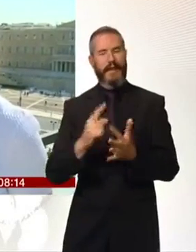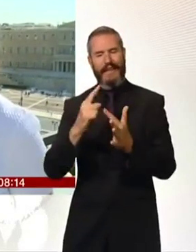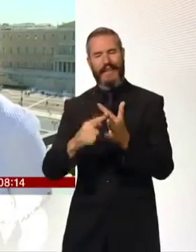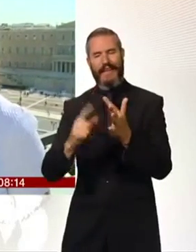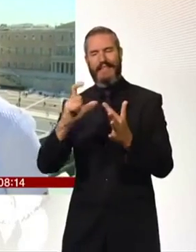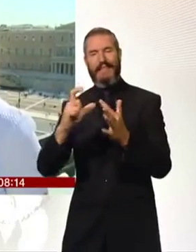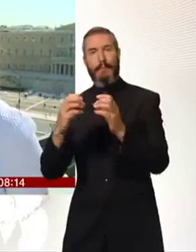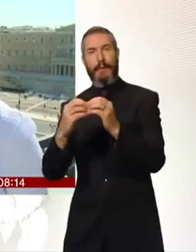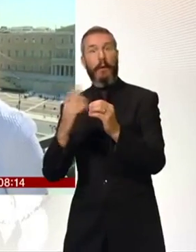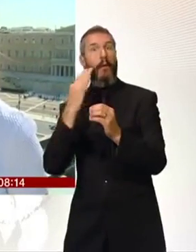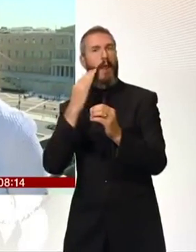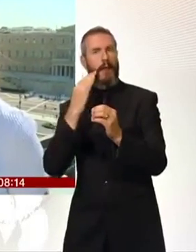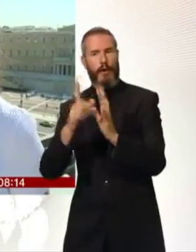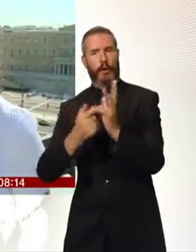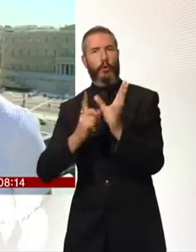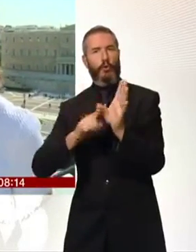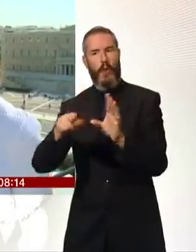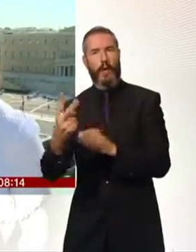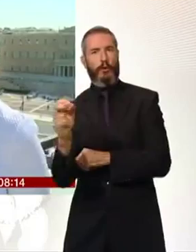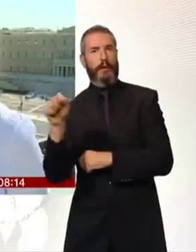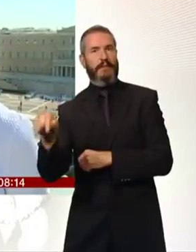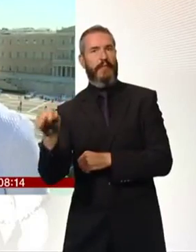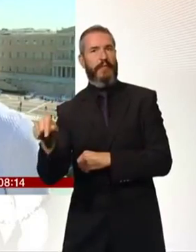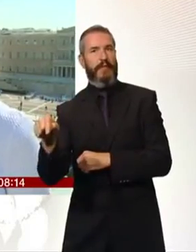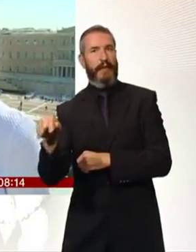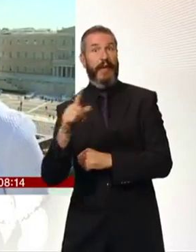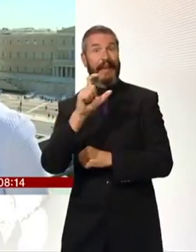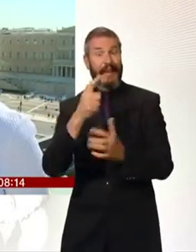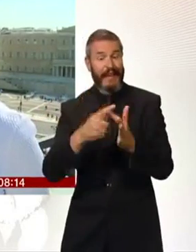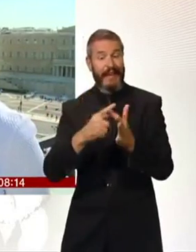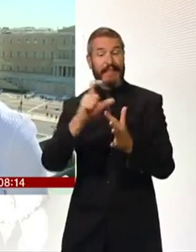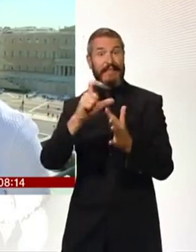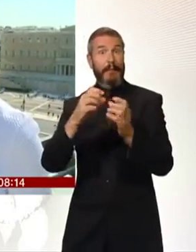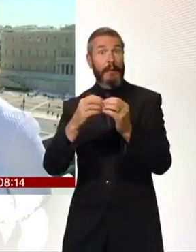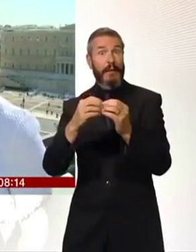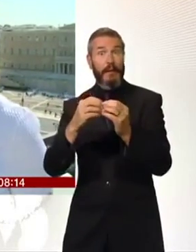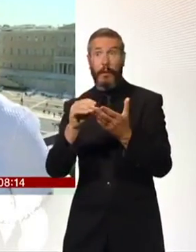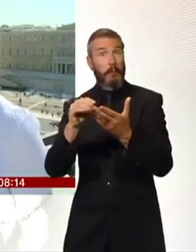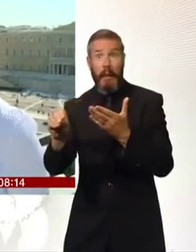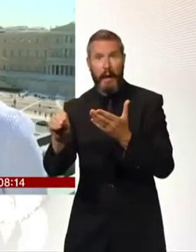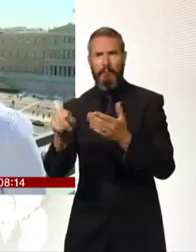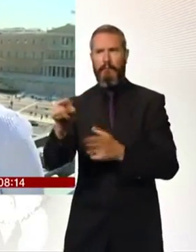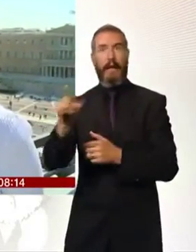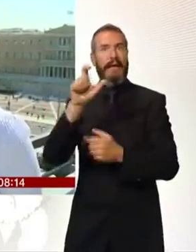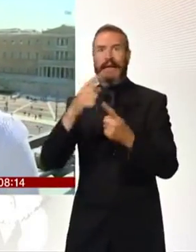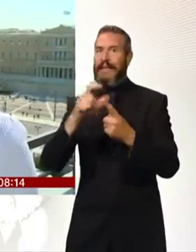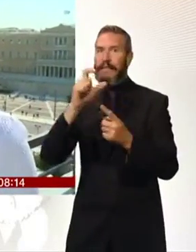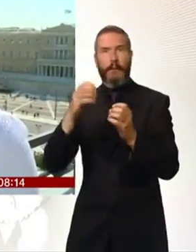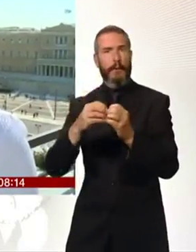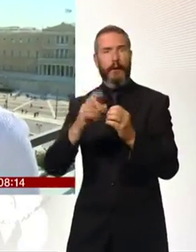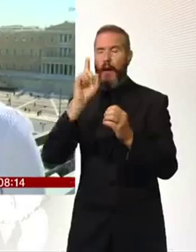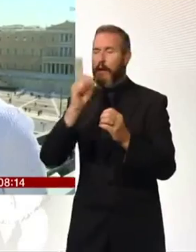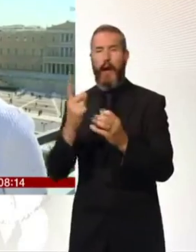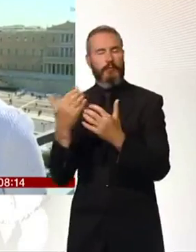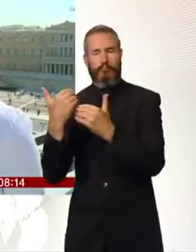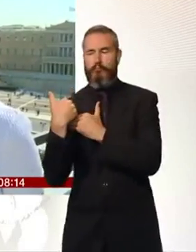20th. If Greece defaults to the ECB, then the ECB cannot continue to accept